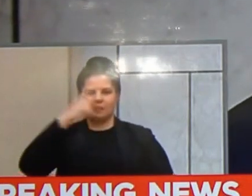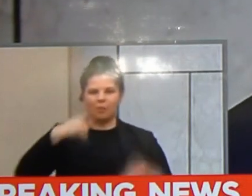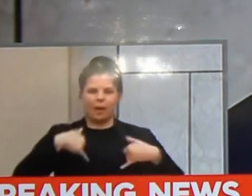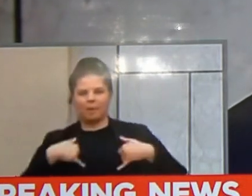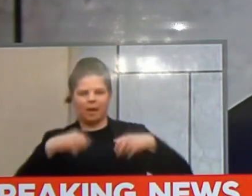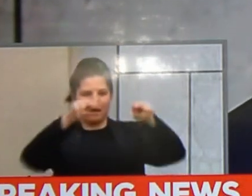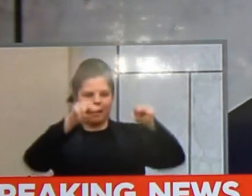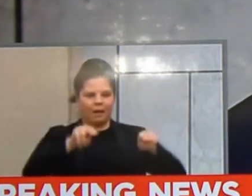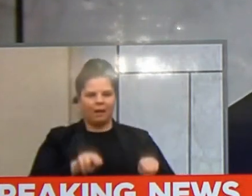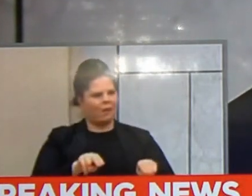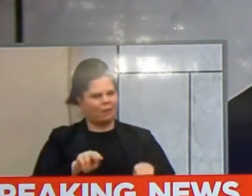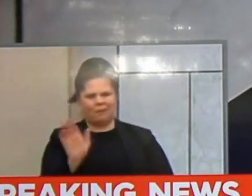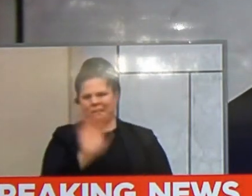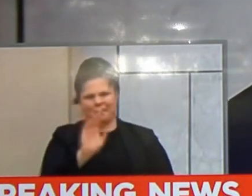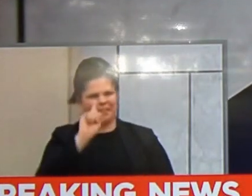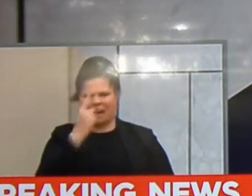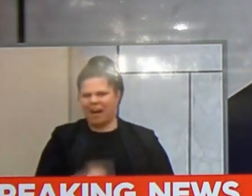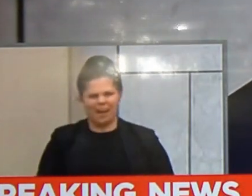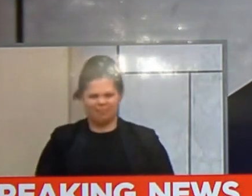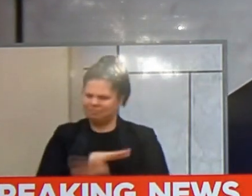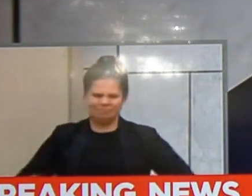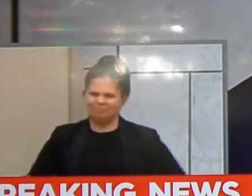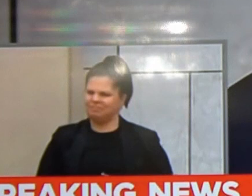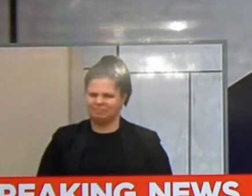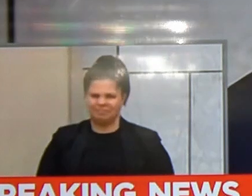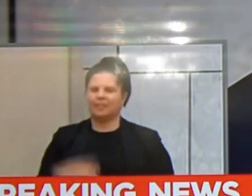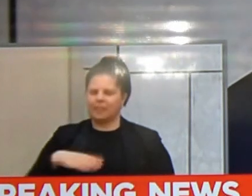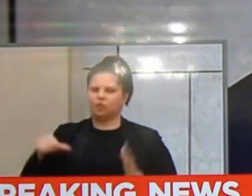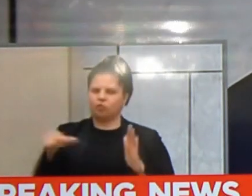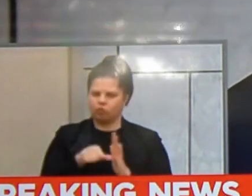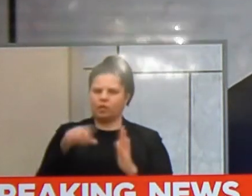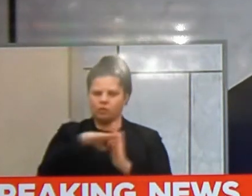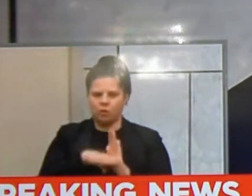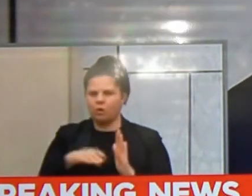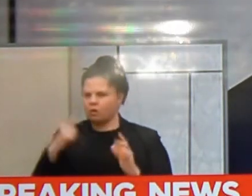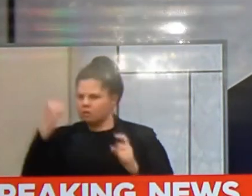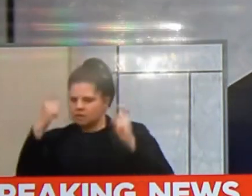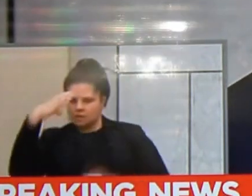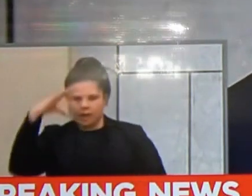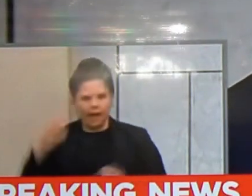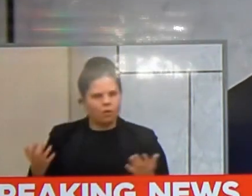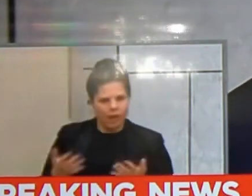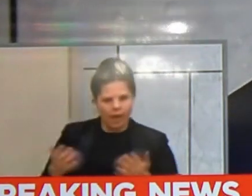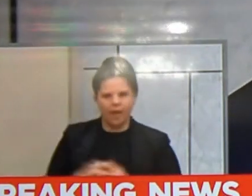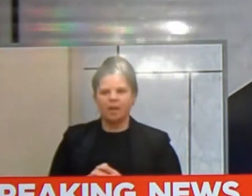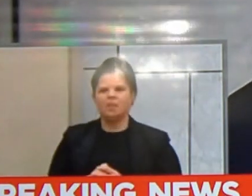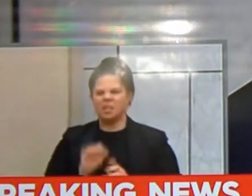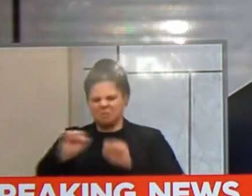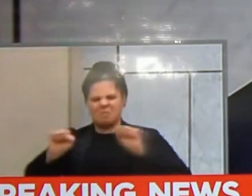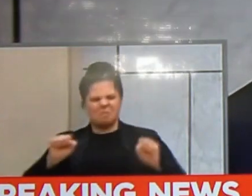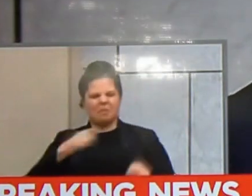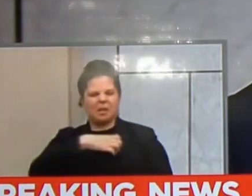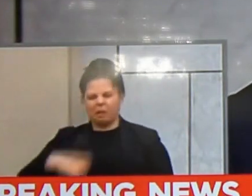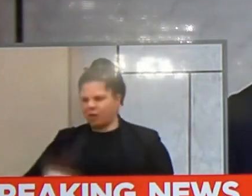country. That's not going to happen. You need to have more strict rules around that, and local governments and shires will be observing those health